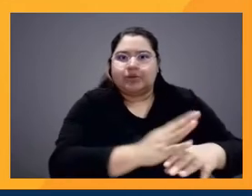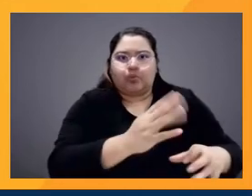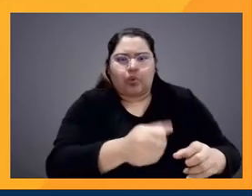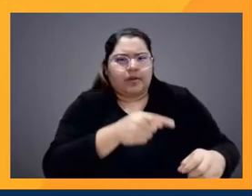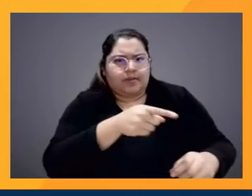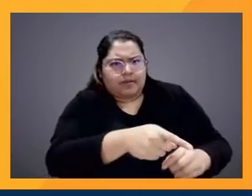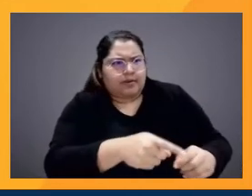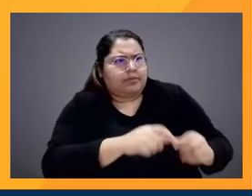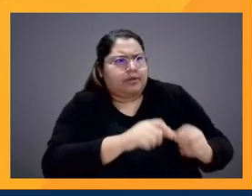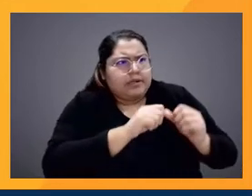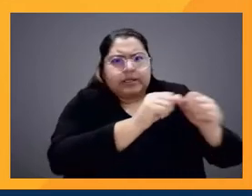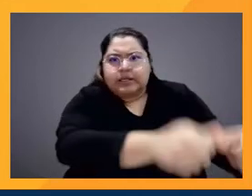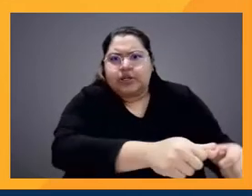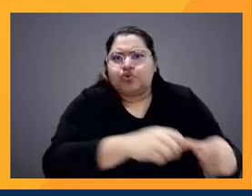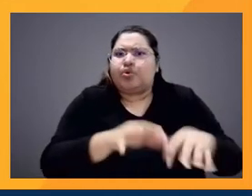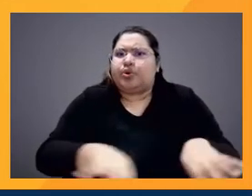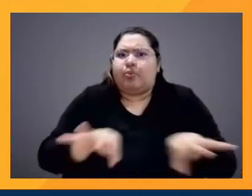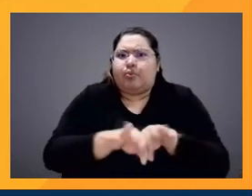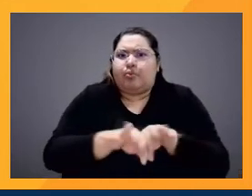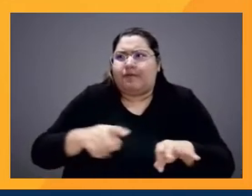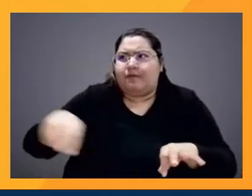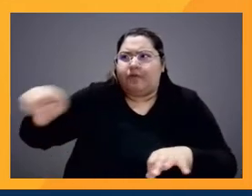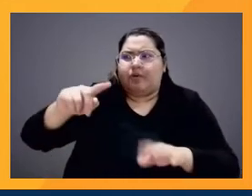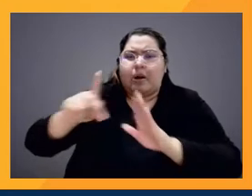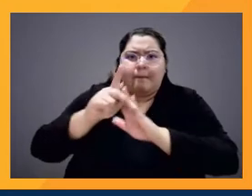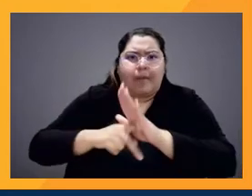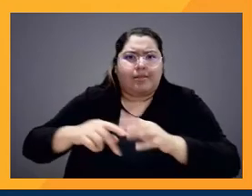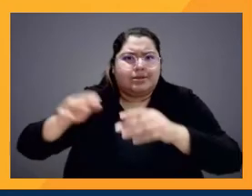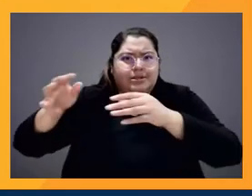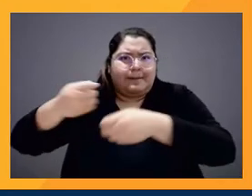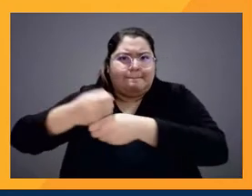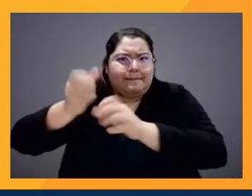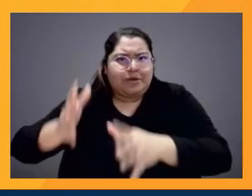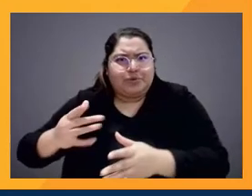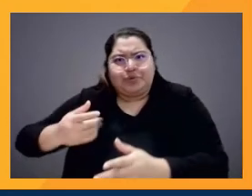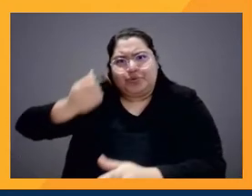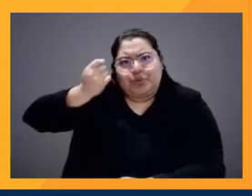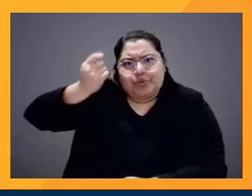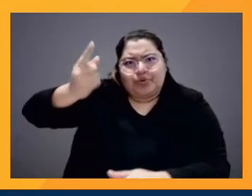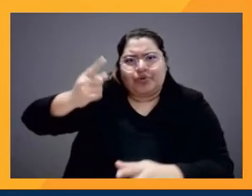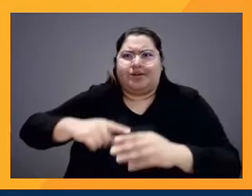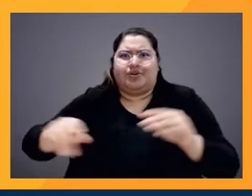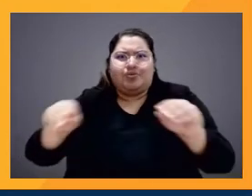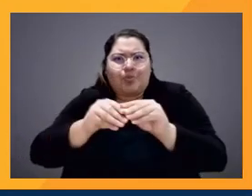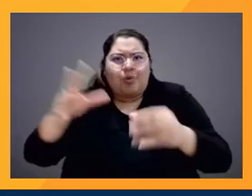an interesting topic. It certainly is consistent with the research that we've done that have shown